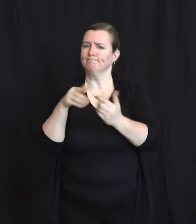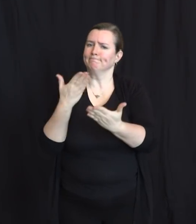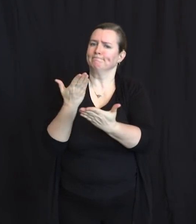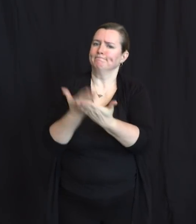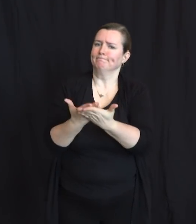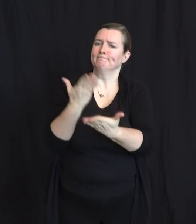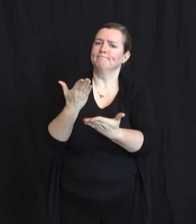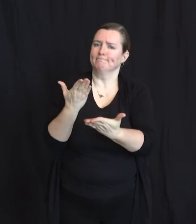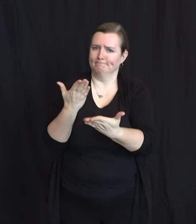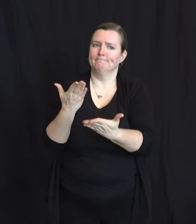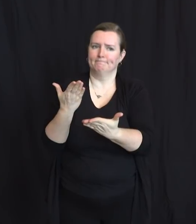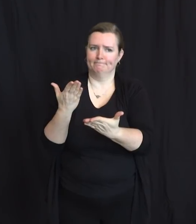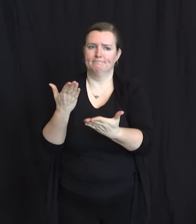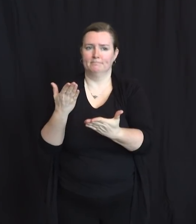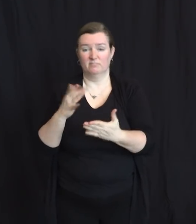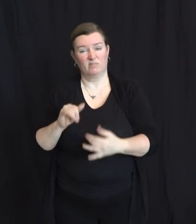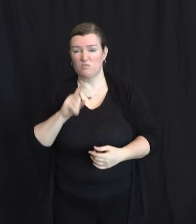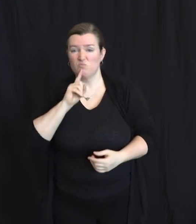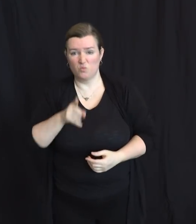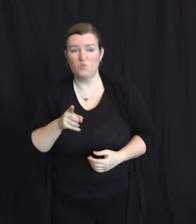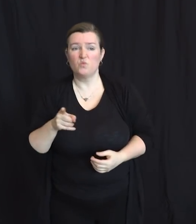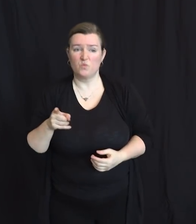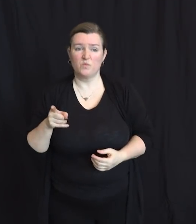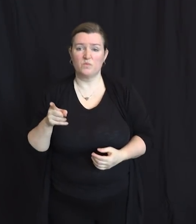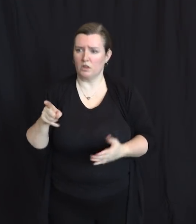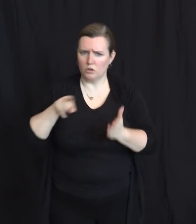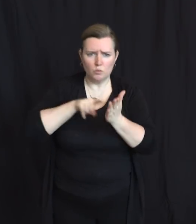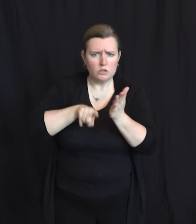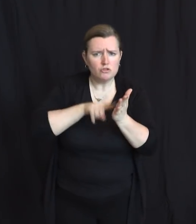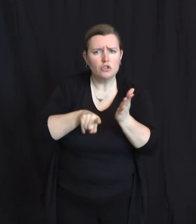elevated risk. The study examined